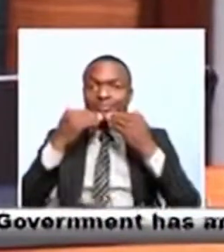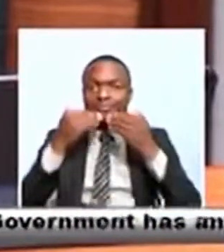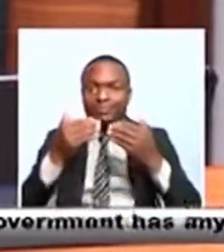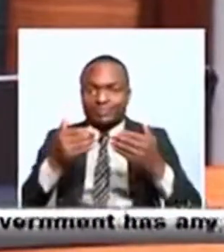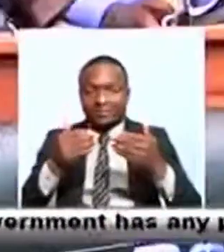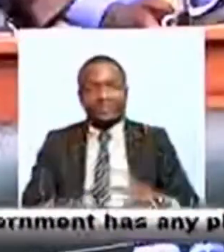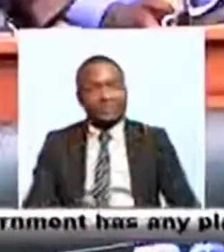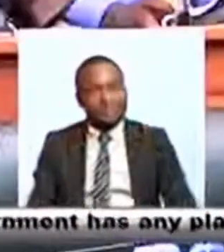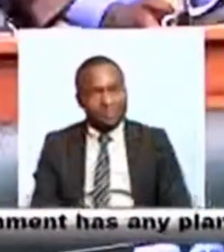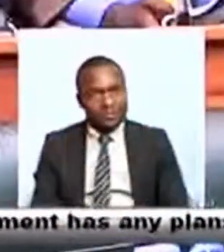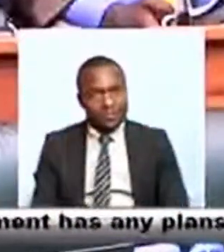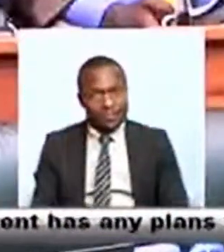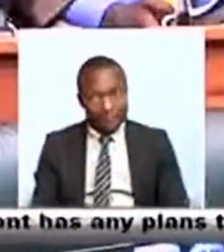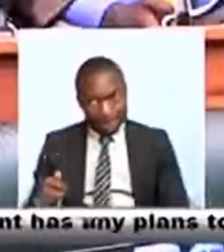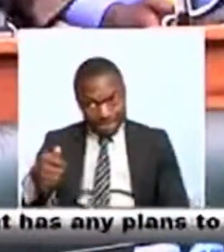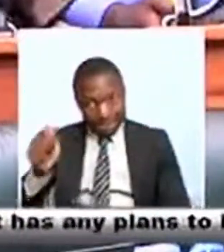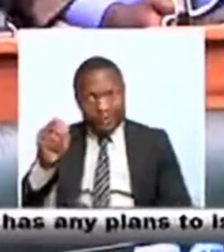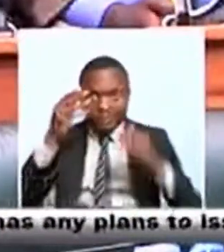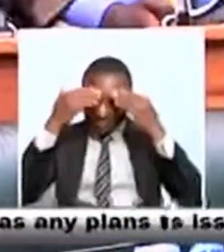much. I'm aware,